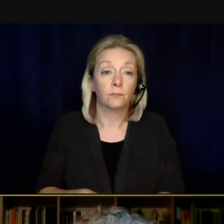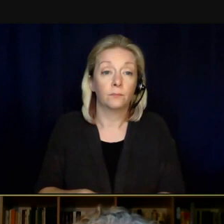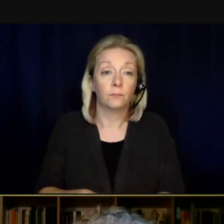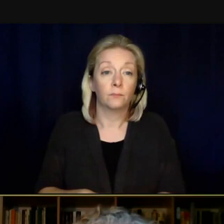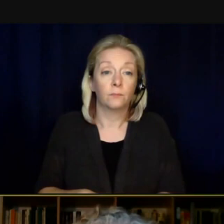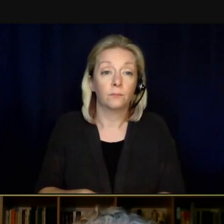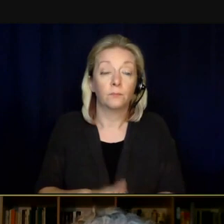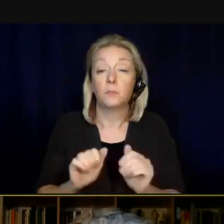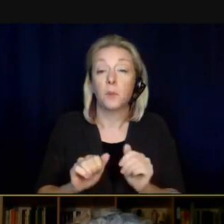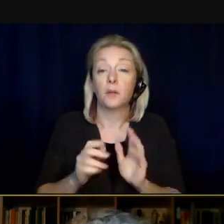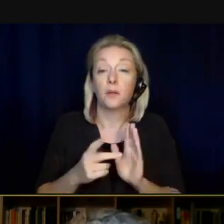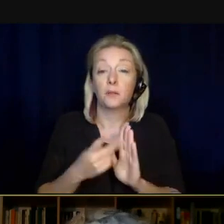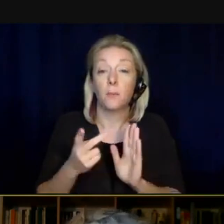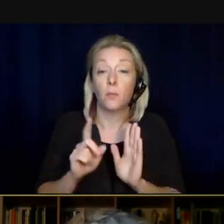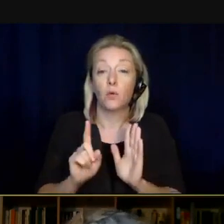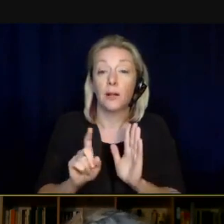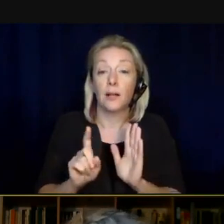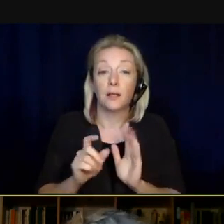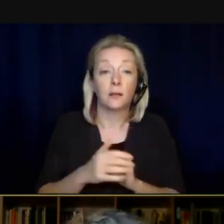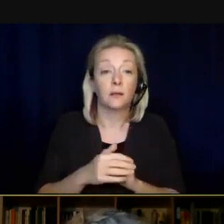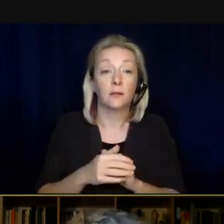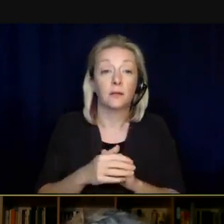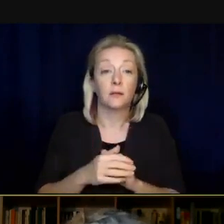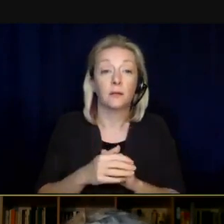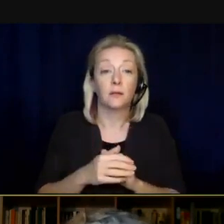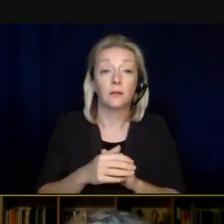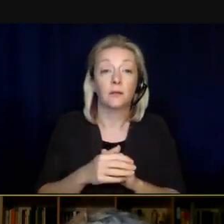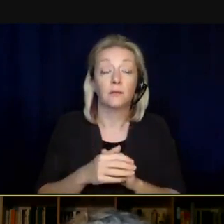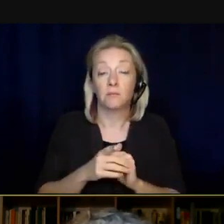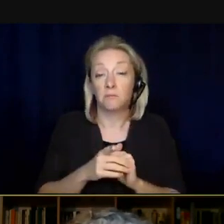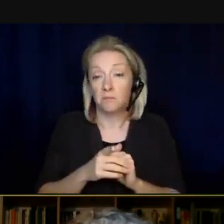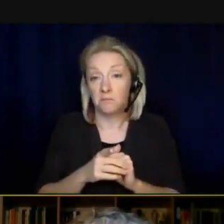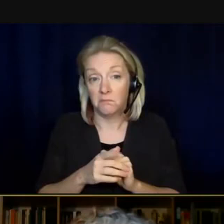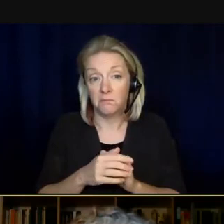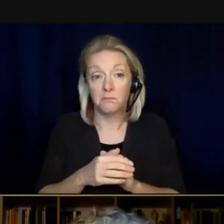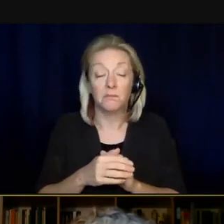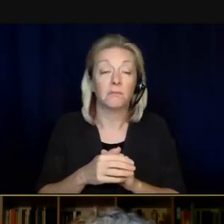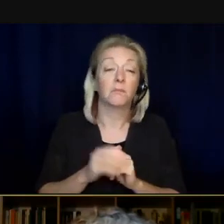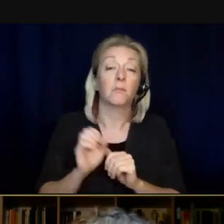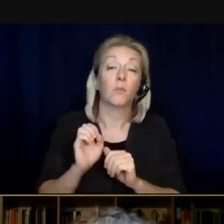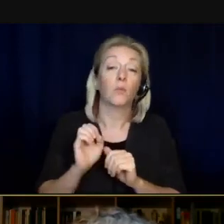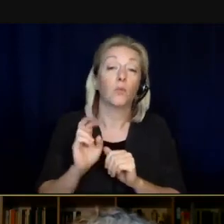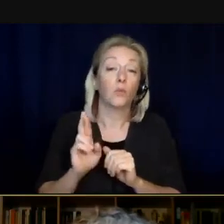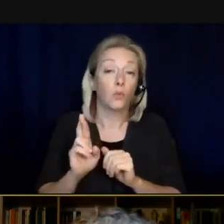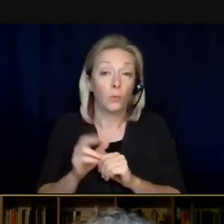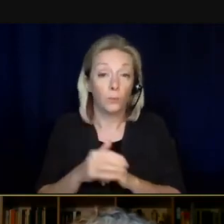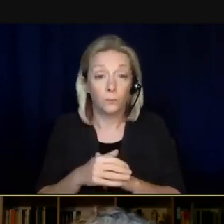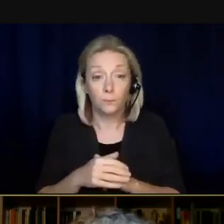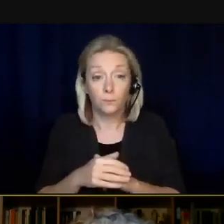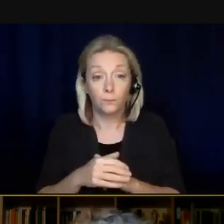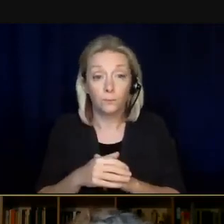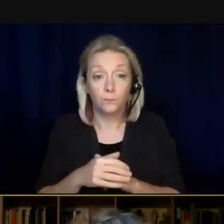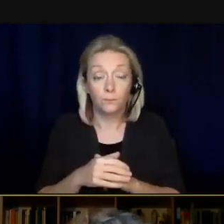either double click and they'll go down into my choice folder, or I can